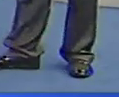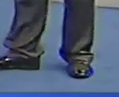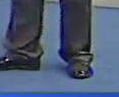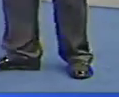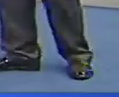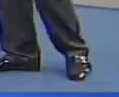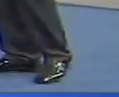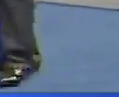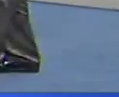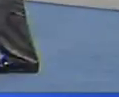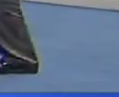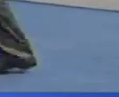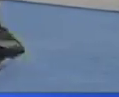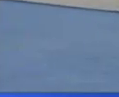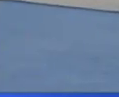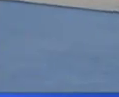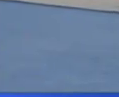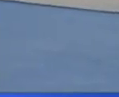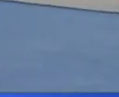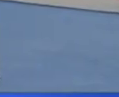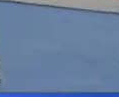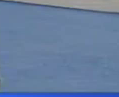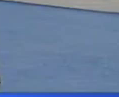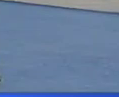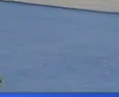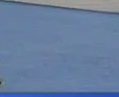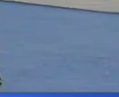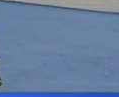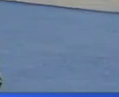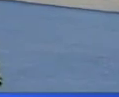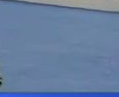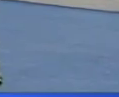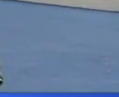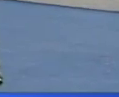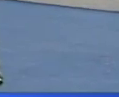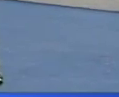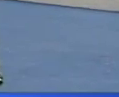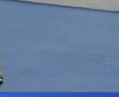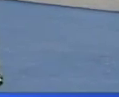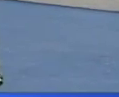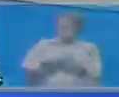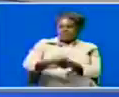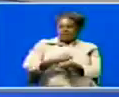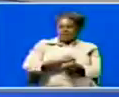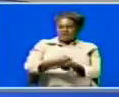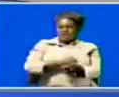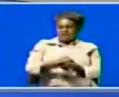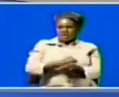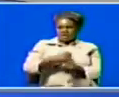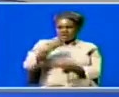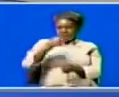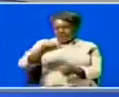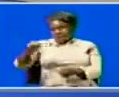could catch you. You'll stay with us. I'll not release you for now. Of course, that is Muthoni, the drama queen, right here on Friday briefing. She's going to